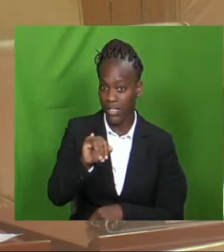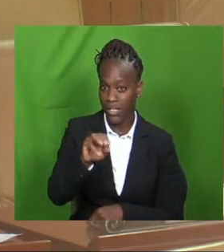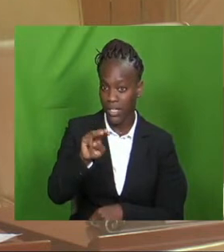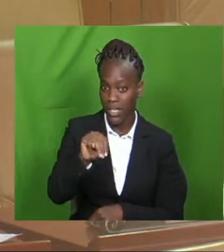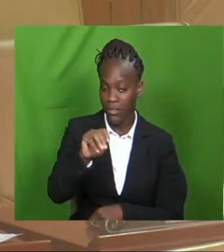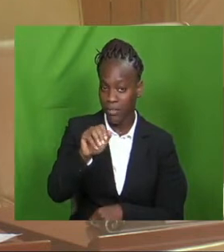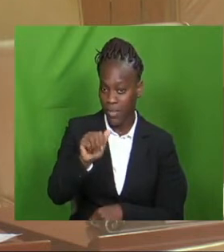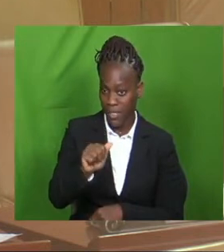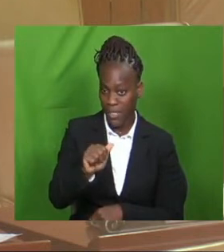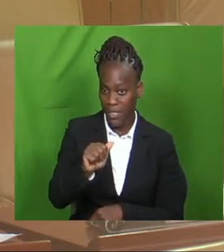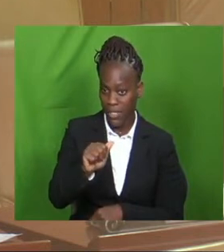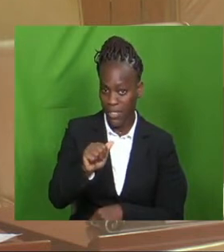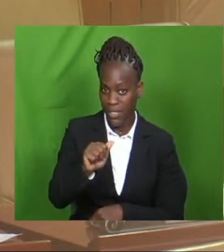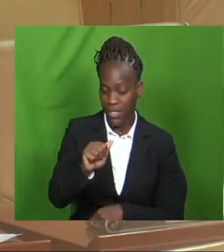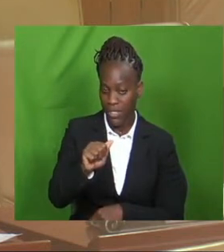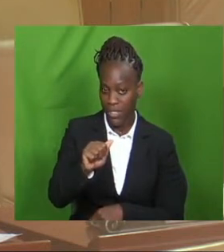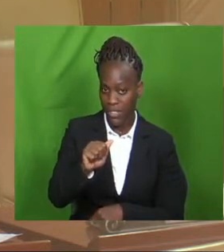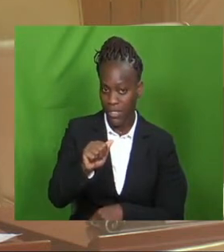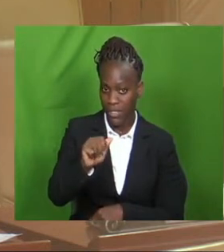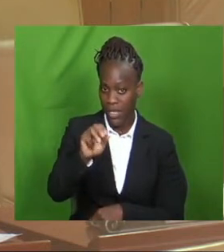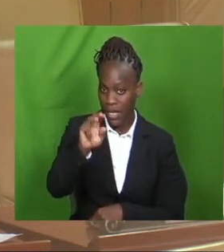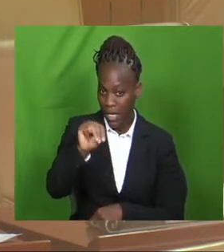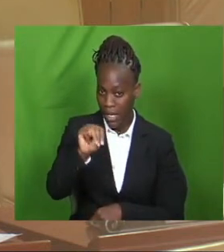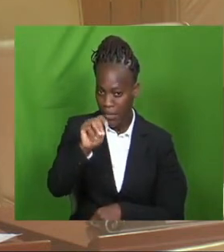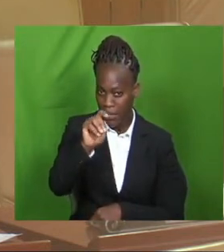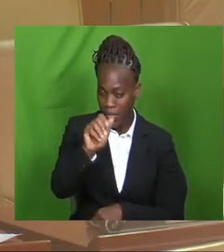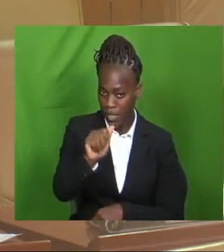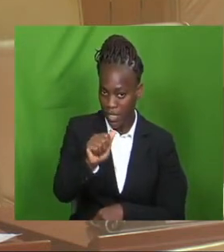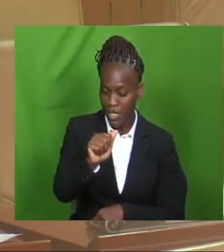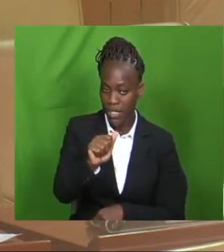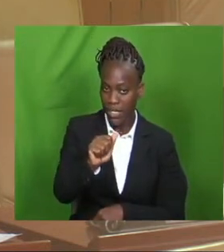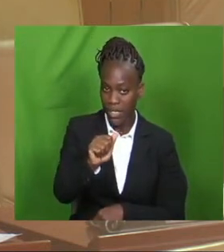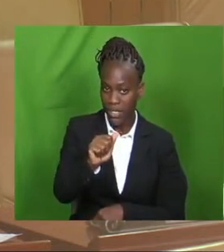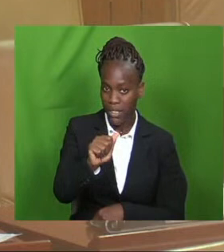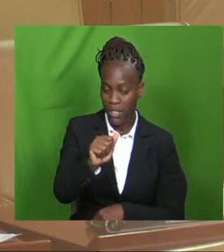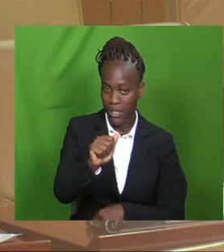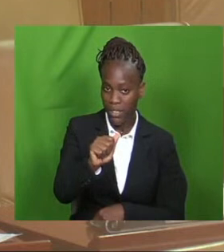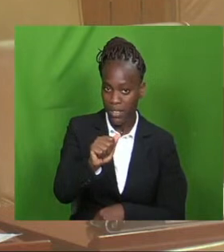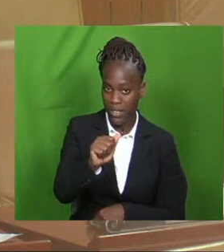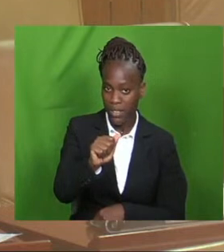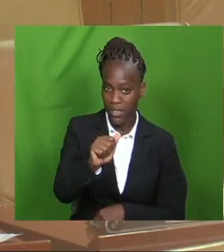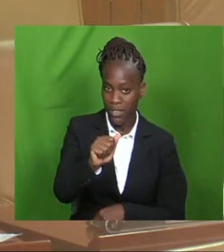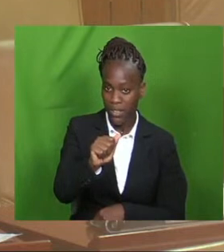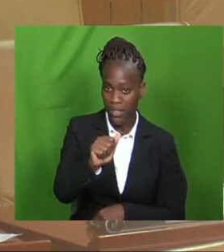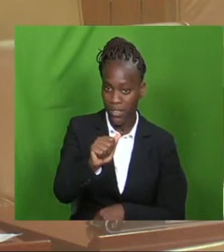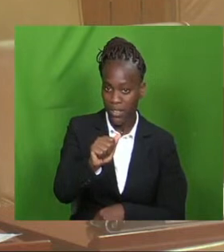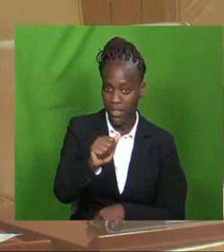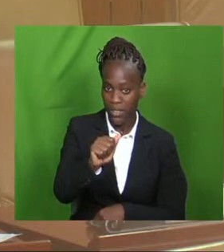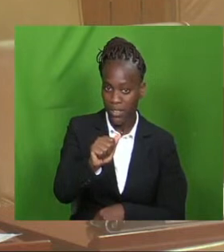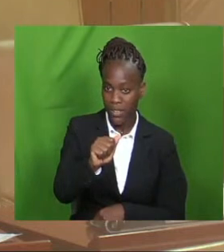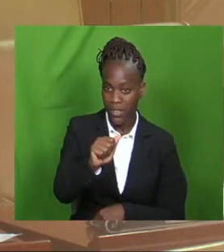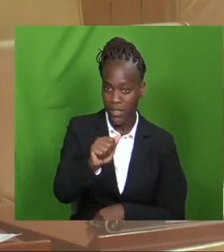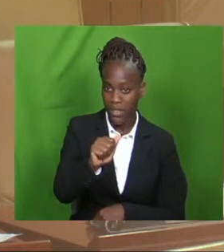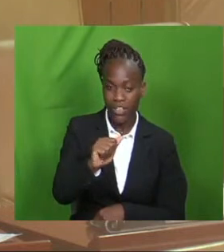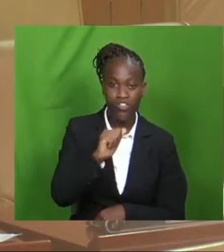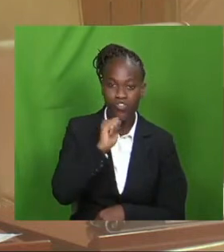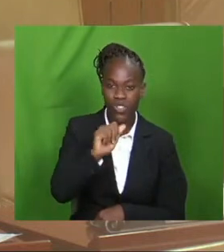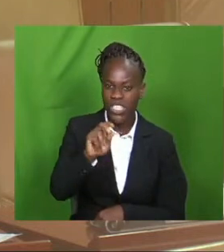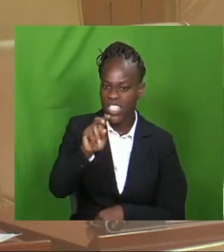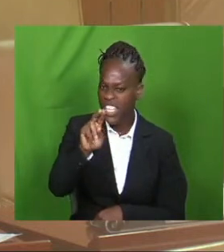A-T-W-I-M-A, not N-A, M-A. Atrema, not M, yes, not please.